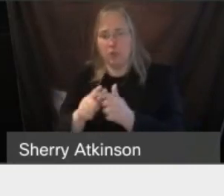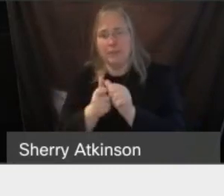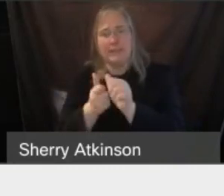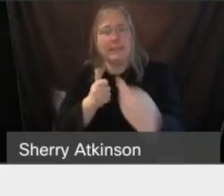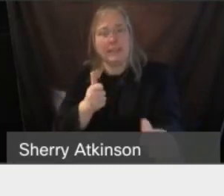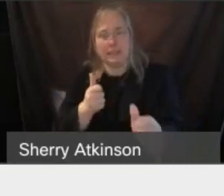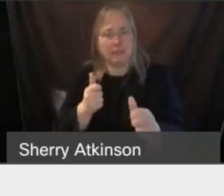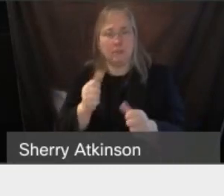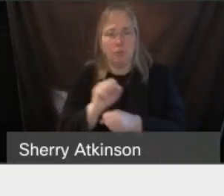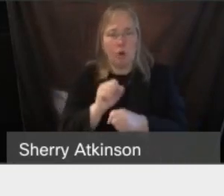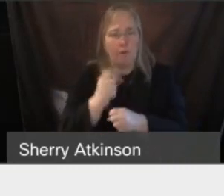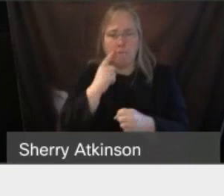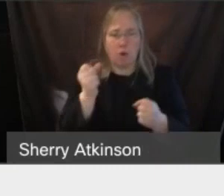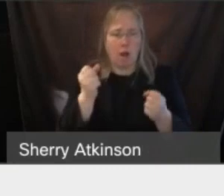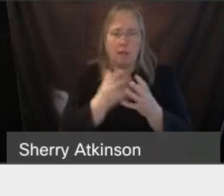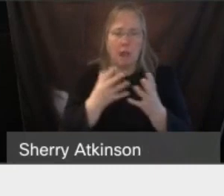a lot of kind of